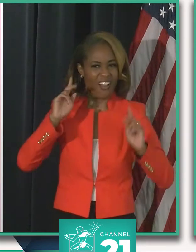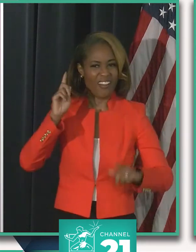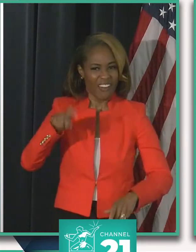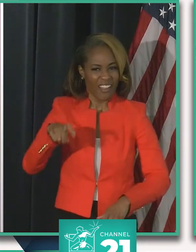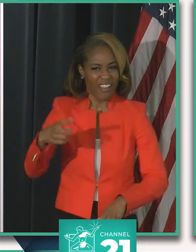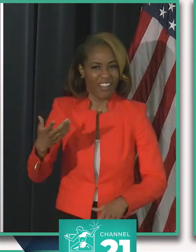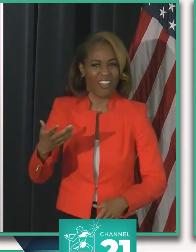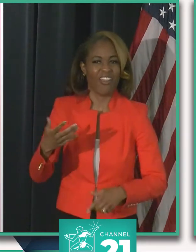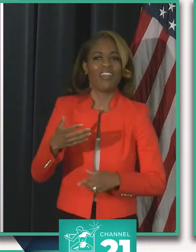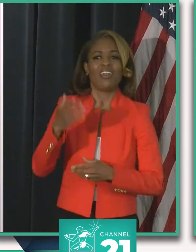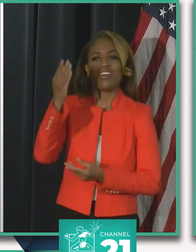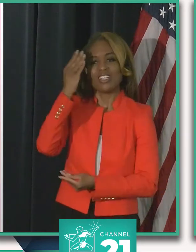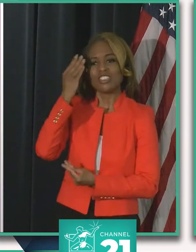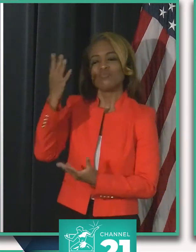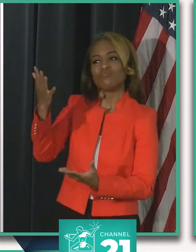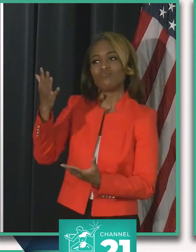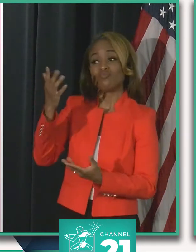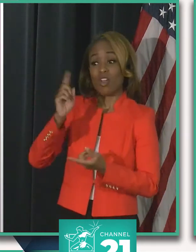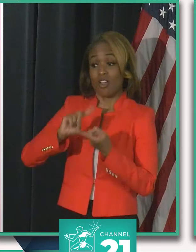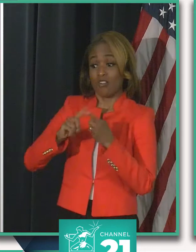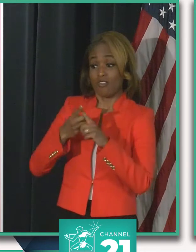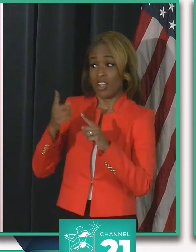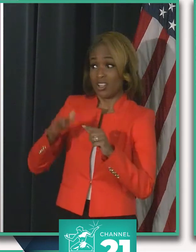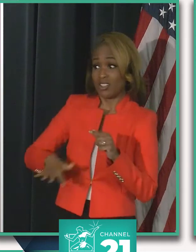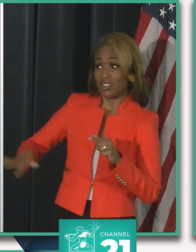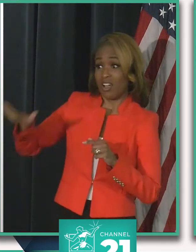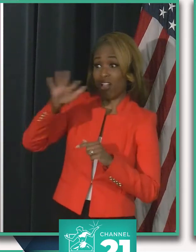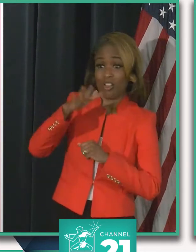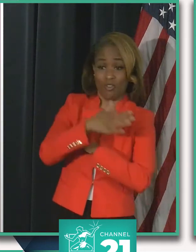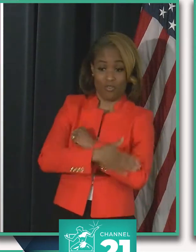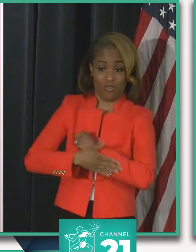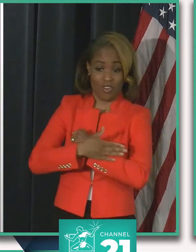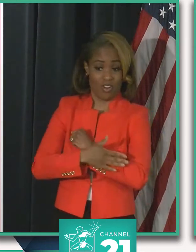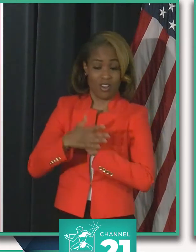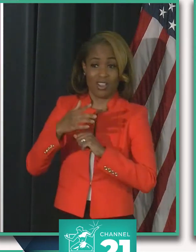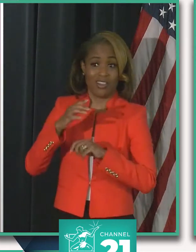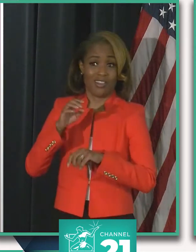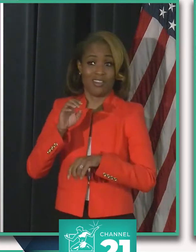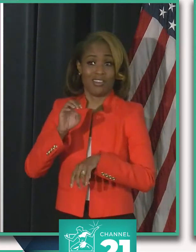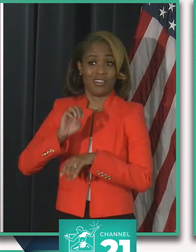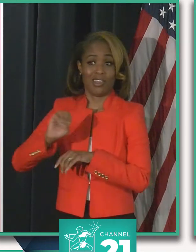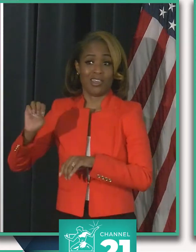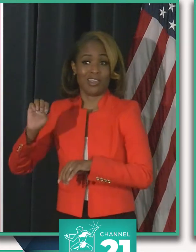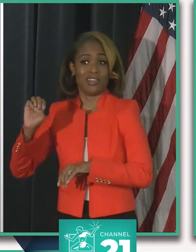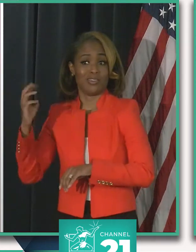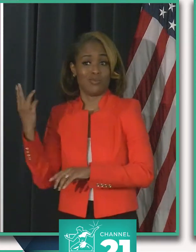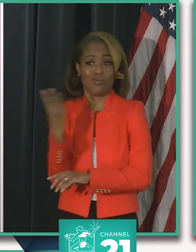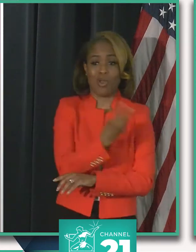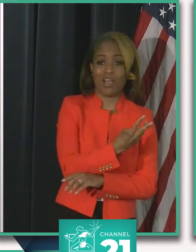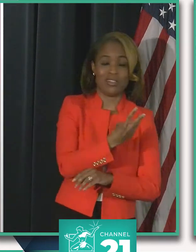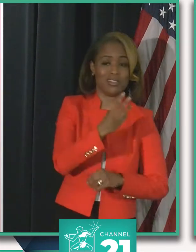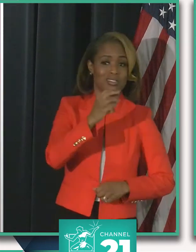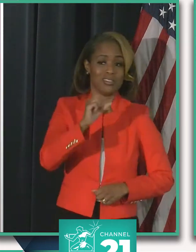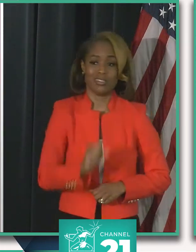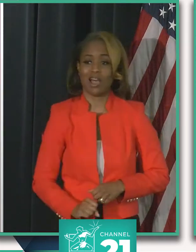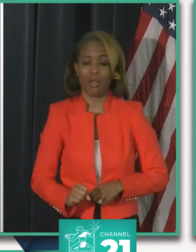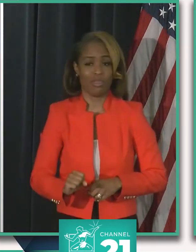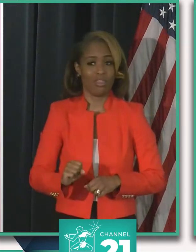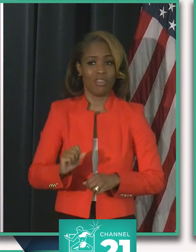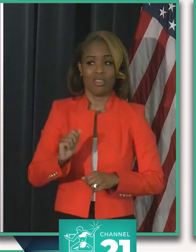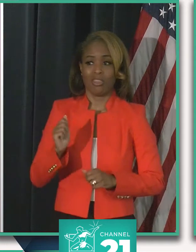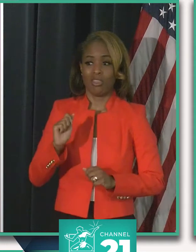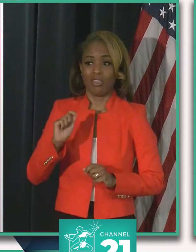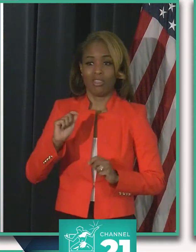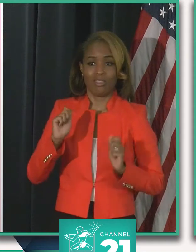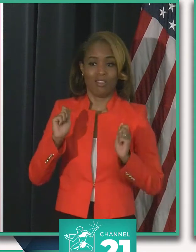I can tell you one thing. The friends of mine throughout the country and from the East Coast to the West Coast, down south, are envious of